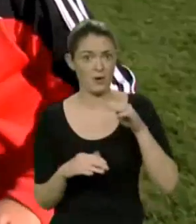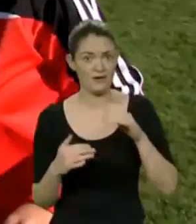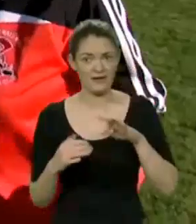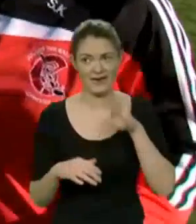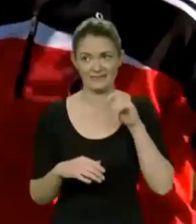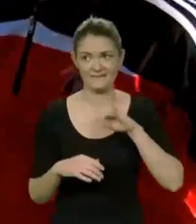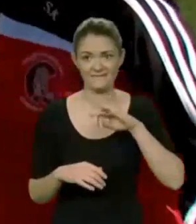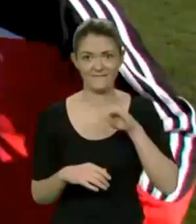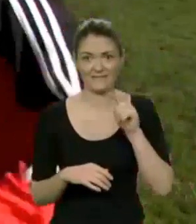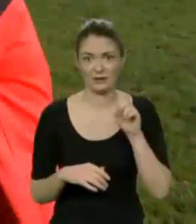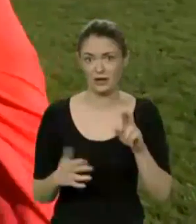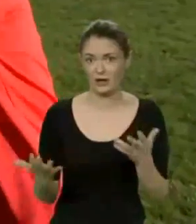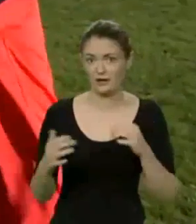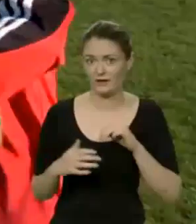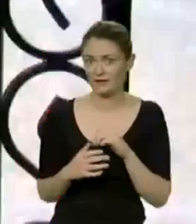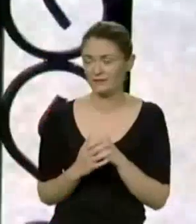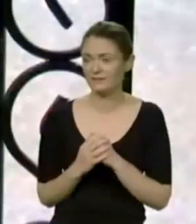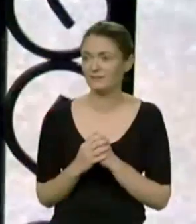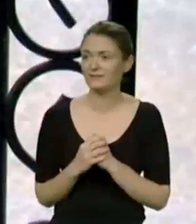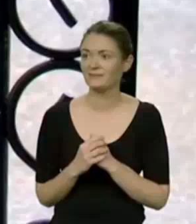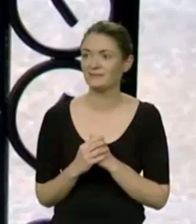And probably will only get fitter.